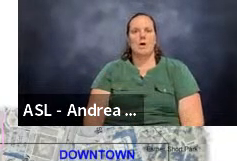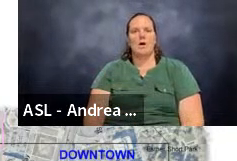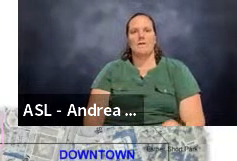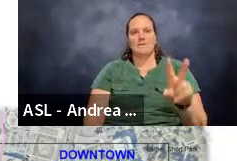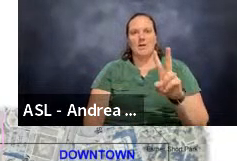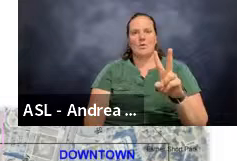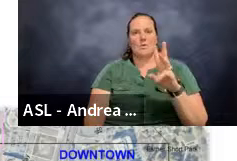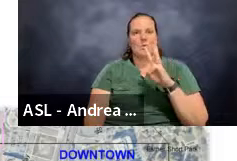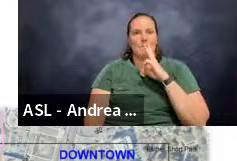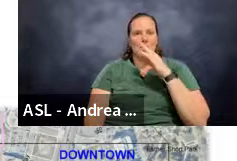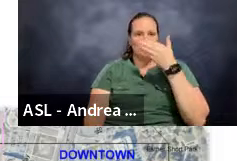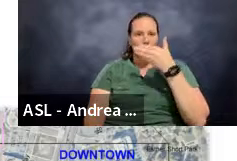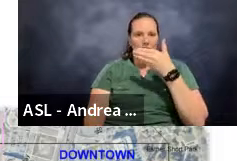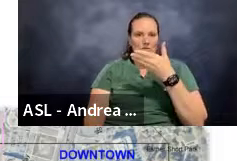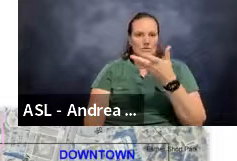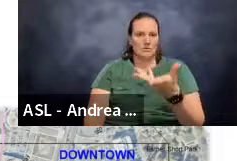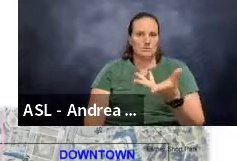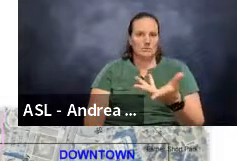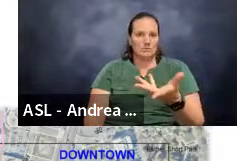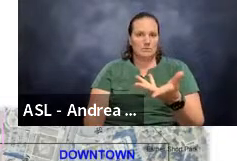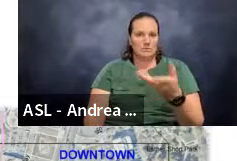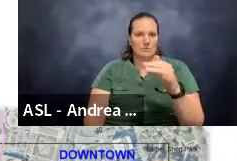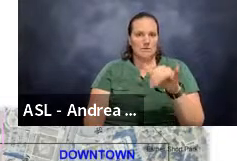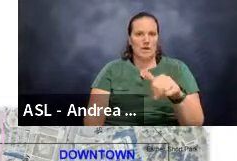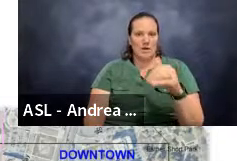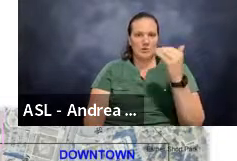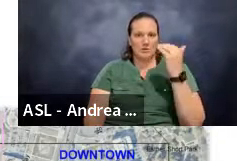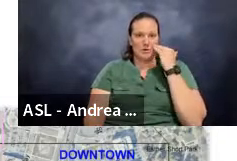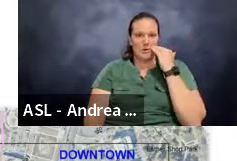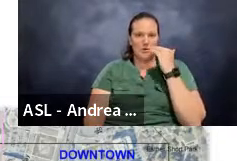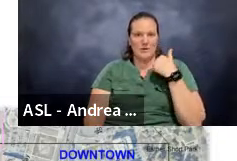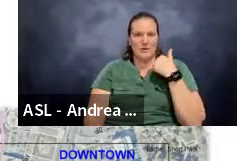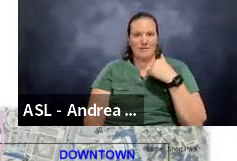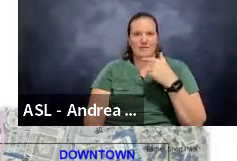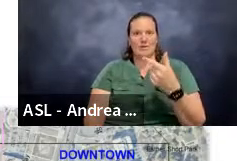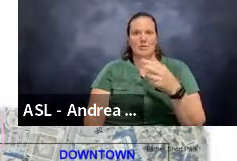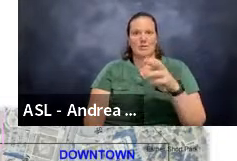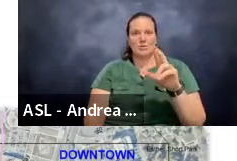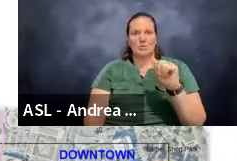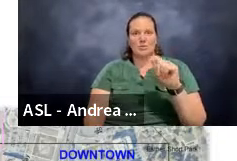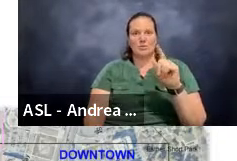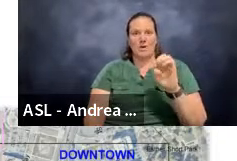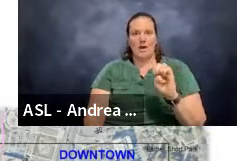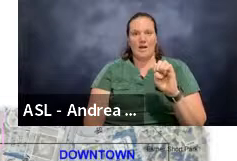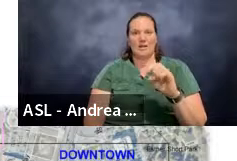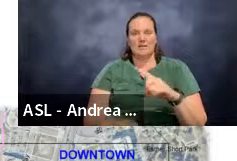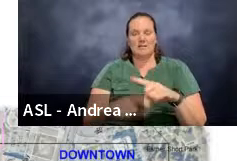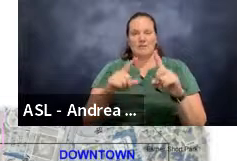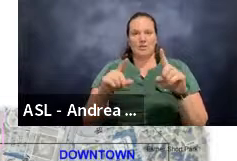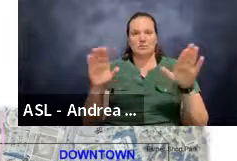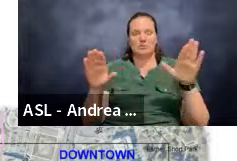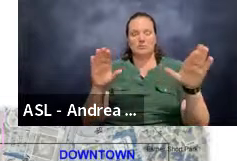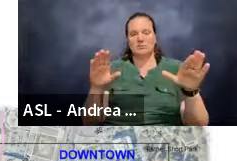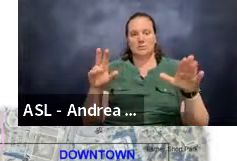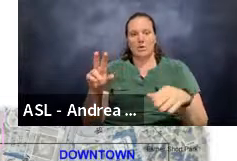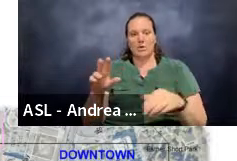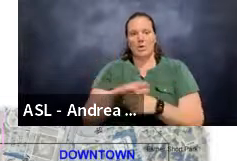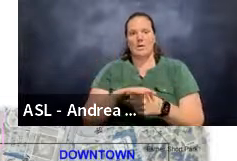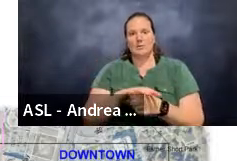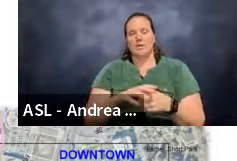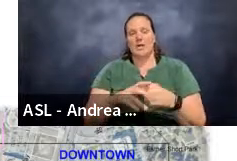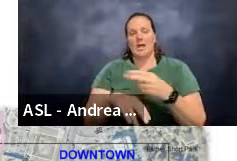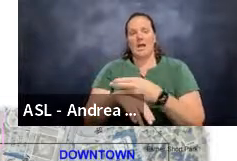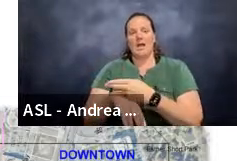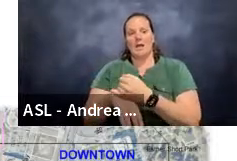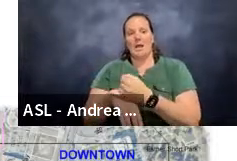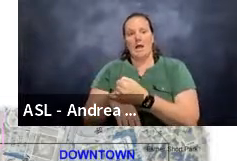waterfront. I think you probably are all aware that there is a grade difference at both these locations. So for the Hayden